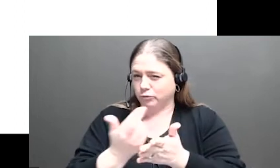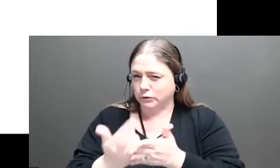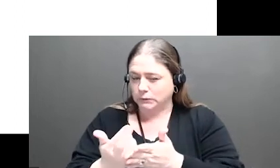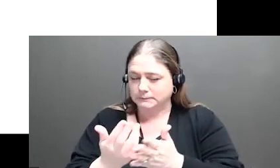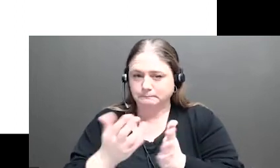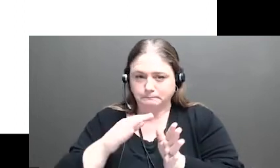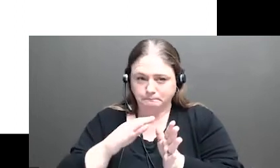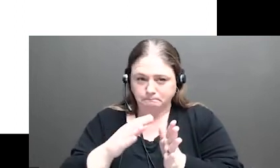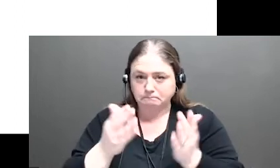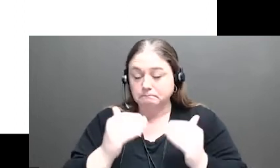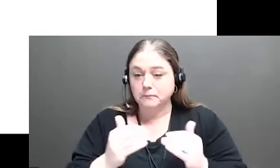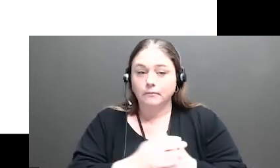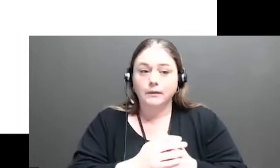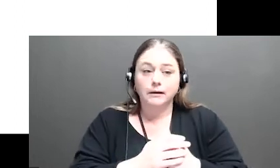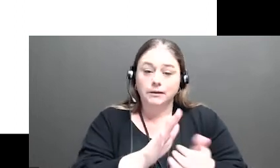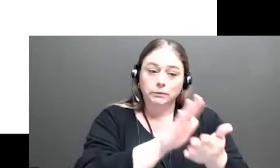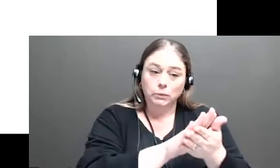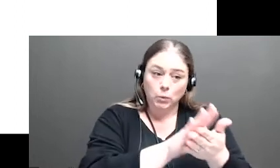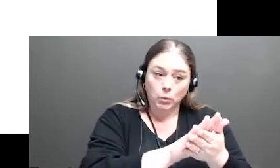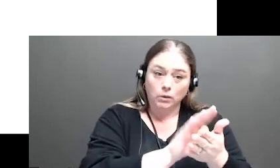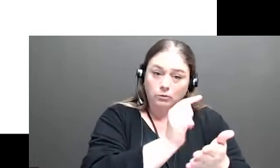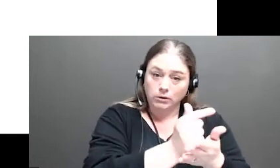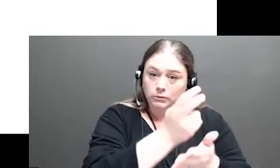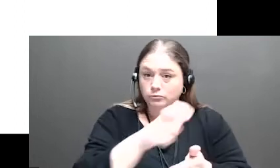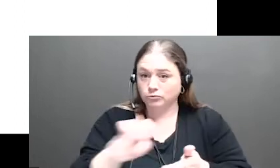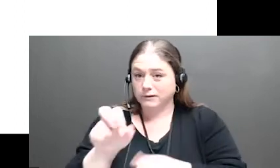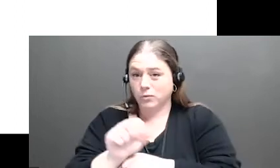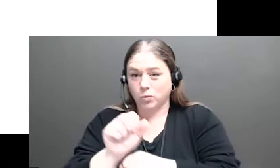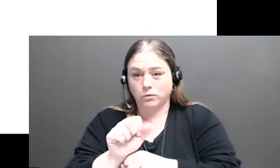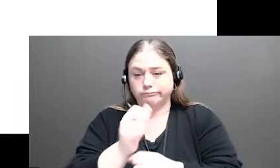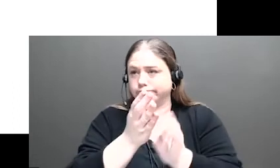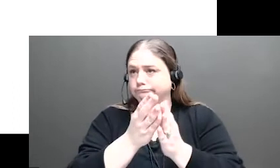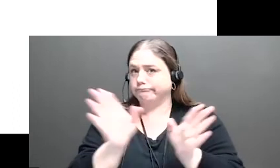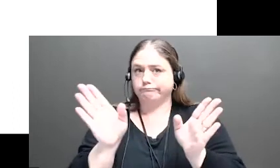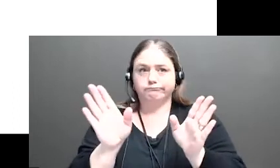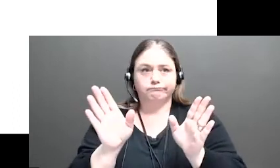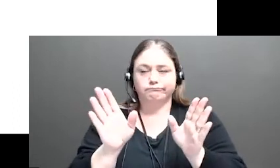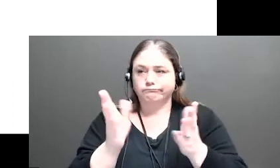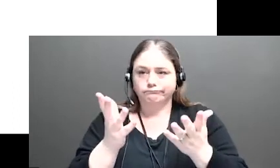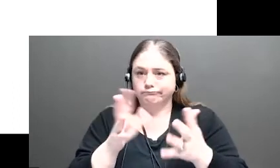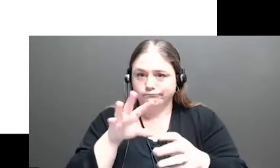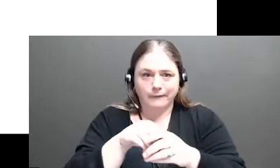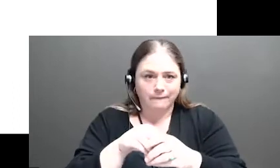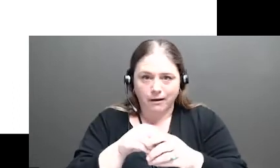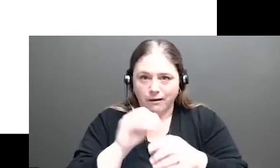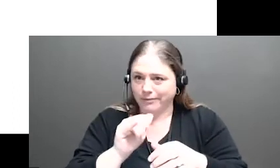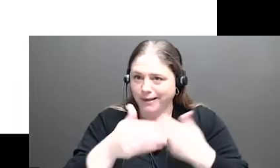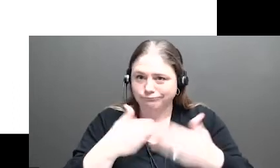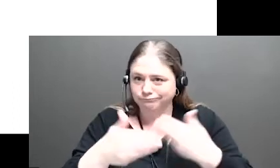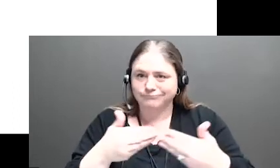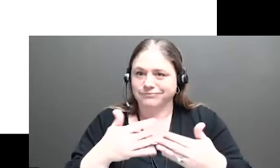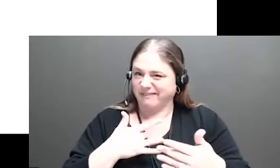to work is a challenging journey for all job seekers, and you can remember even for yourselves when you've left school and you're looking for work for the